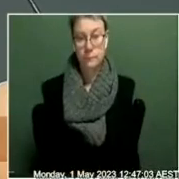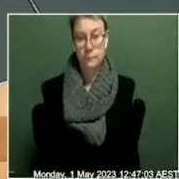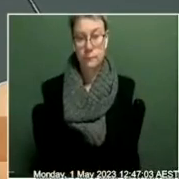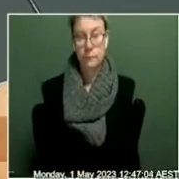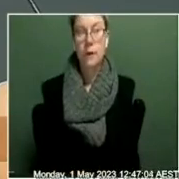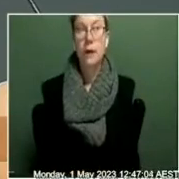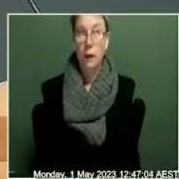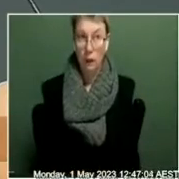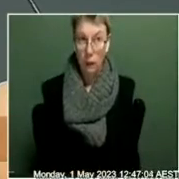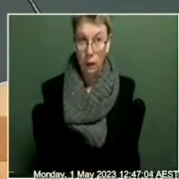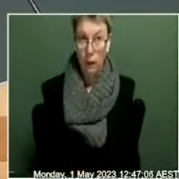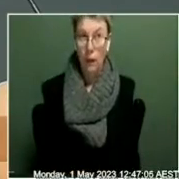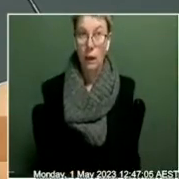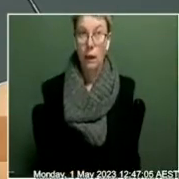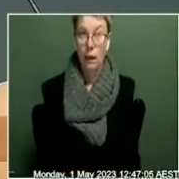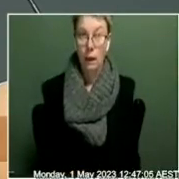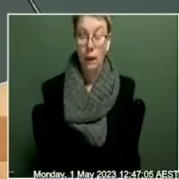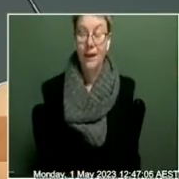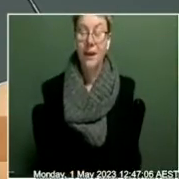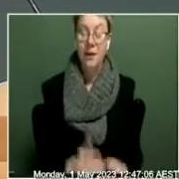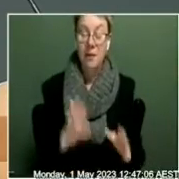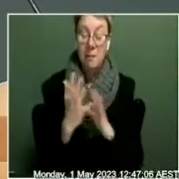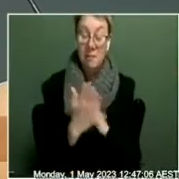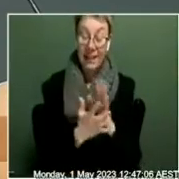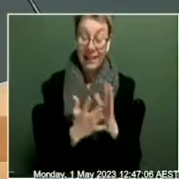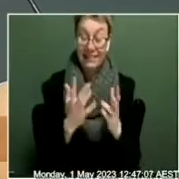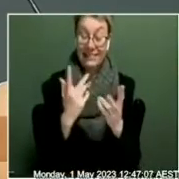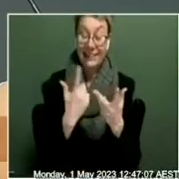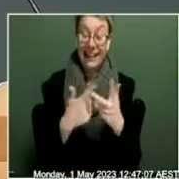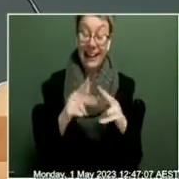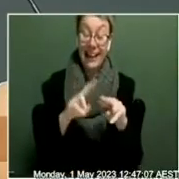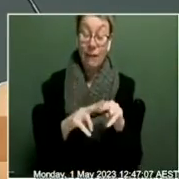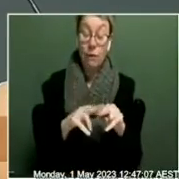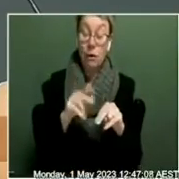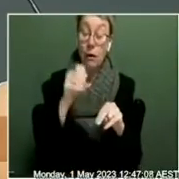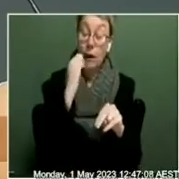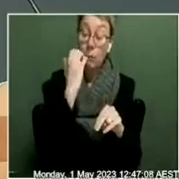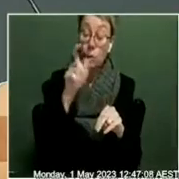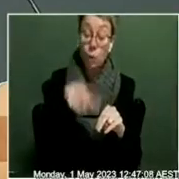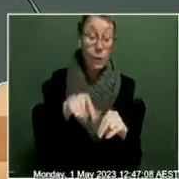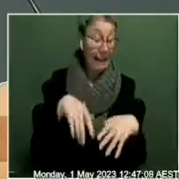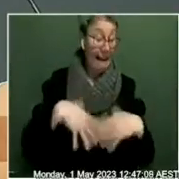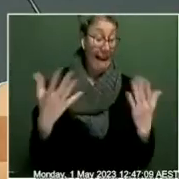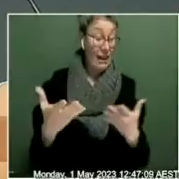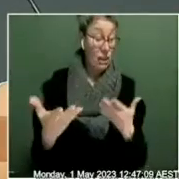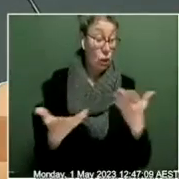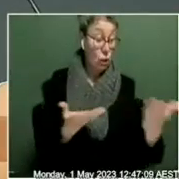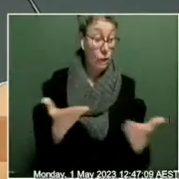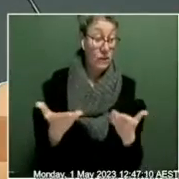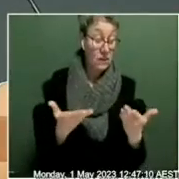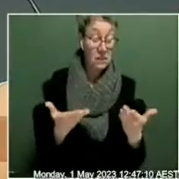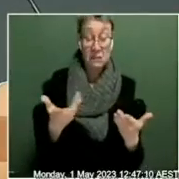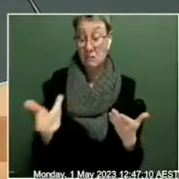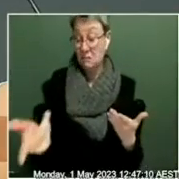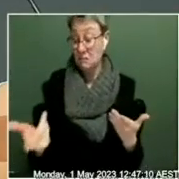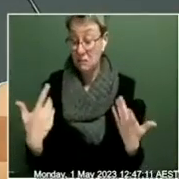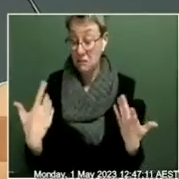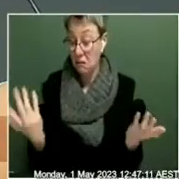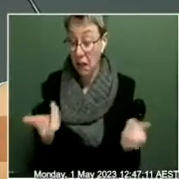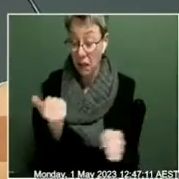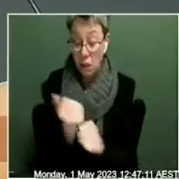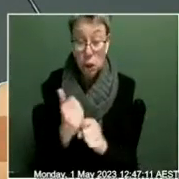among providers of treatment, care and support in the mainstream. Would you accept that